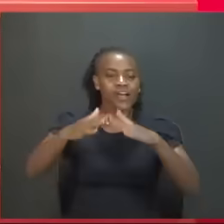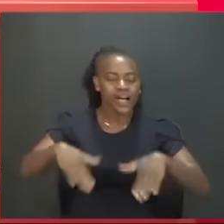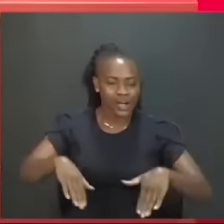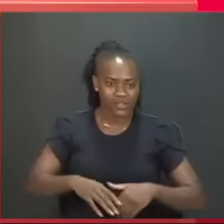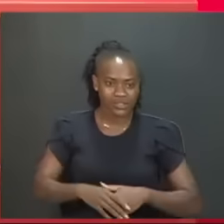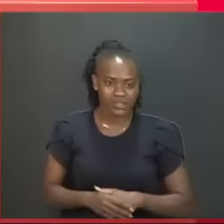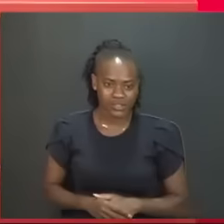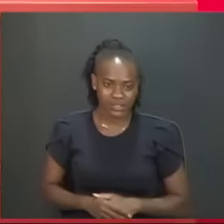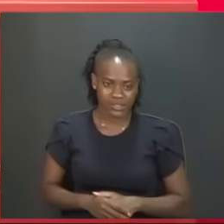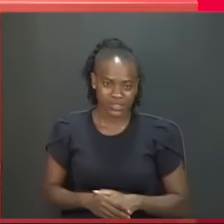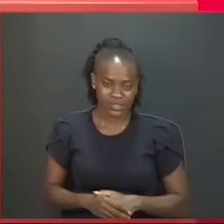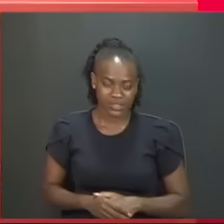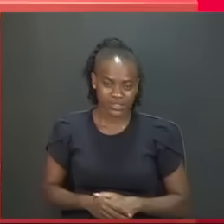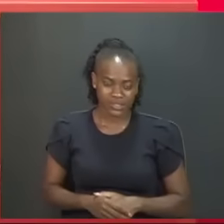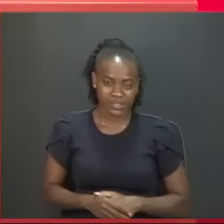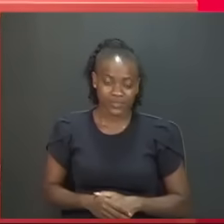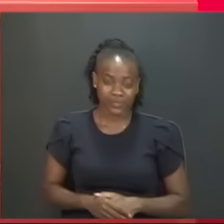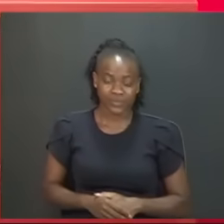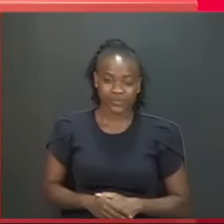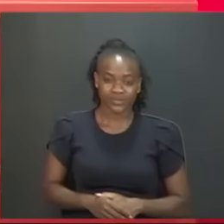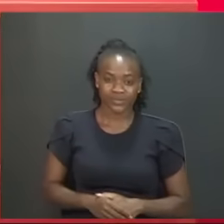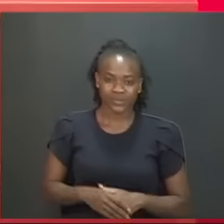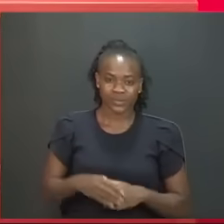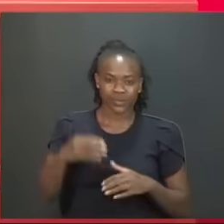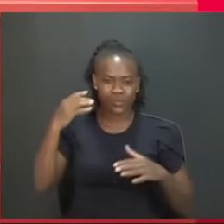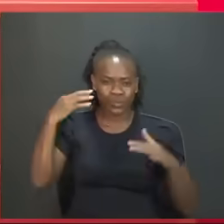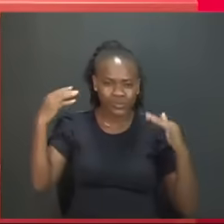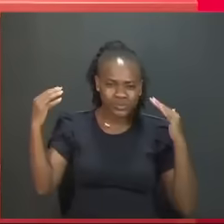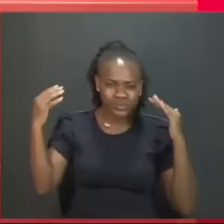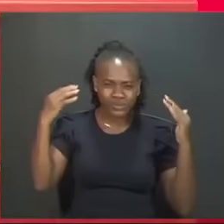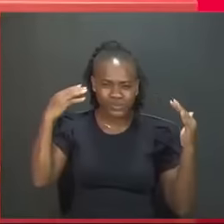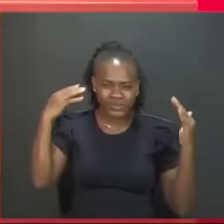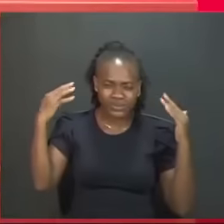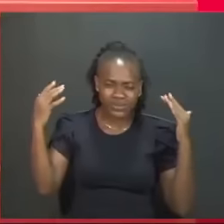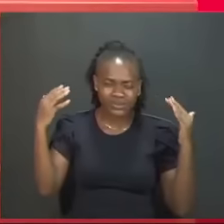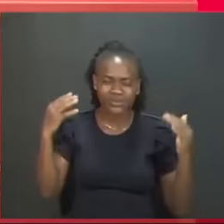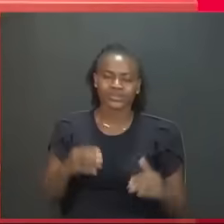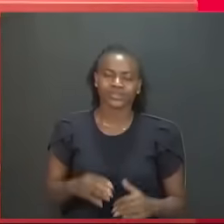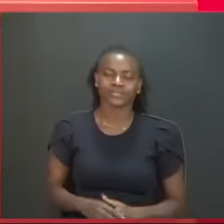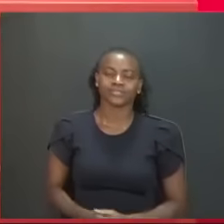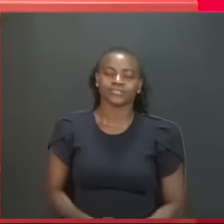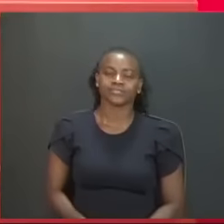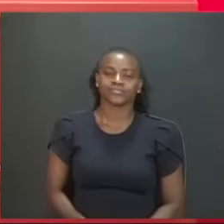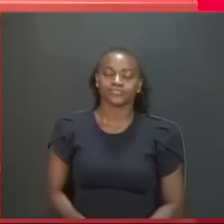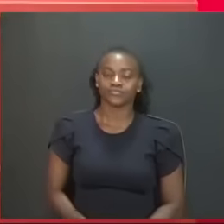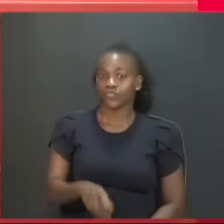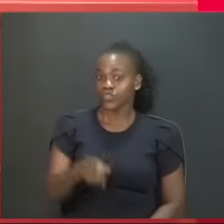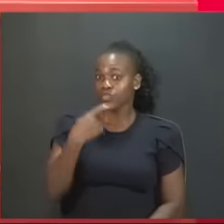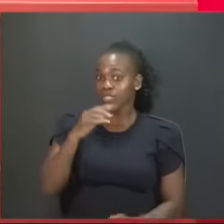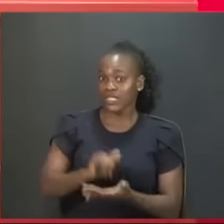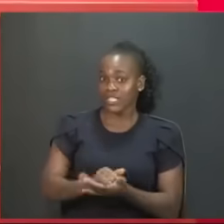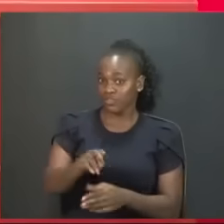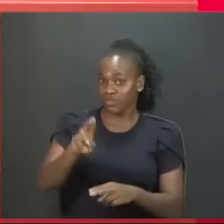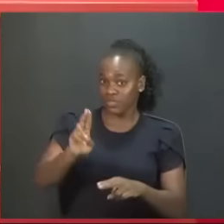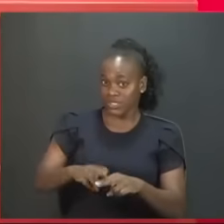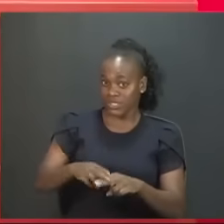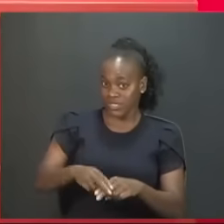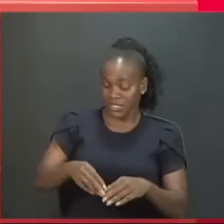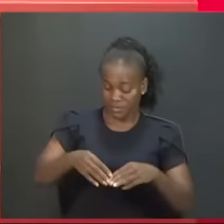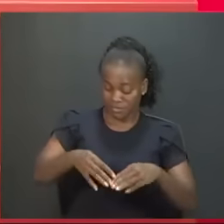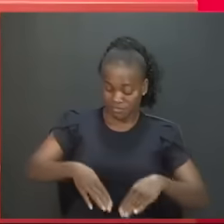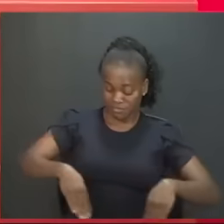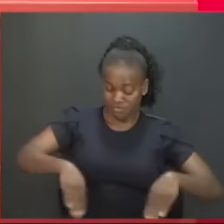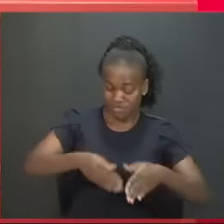you have indicated you've been a member of parliament at the front bench for 5 years.